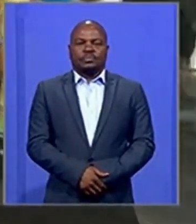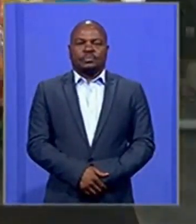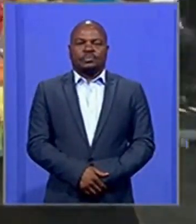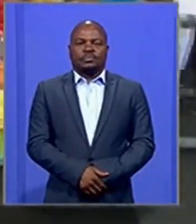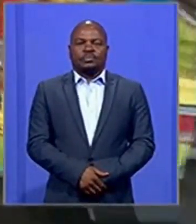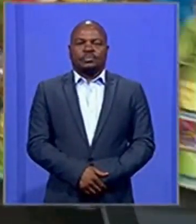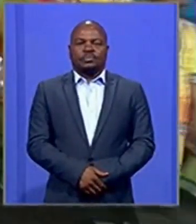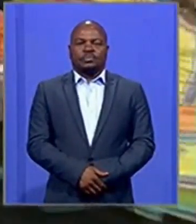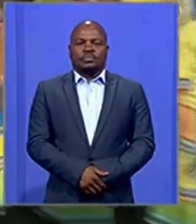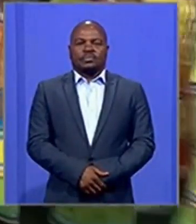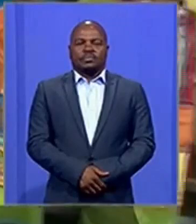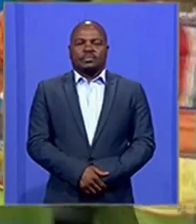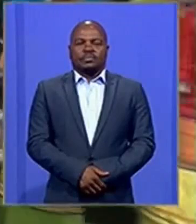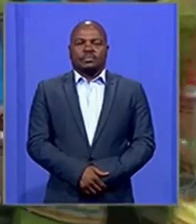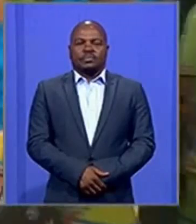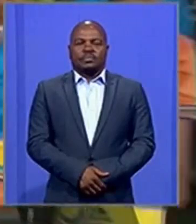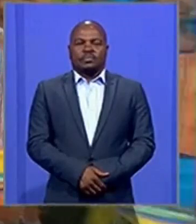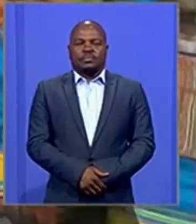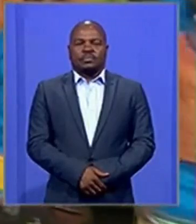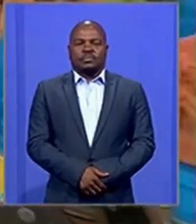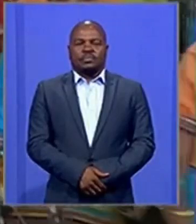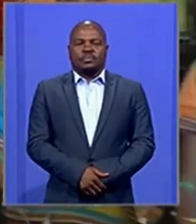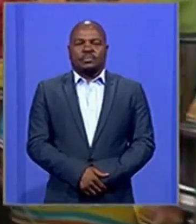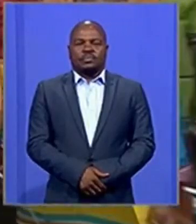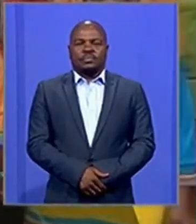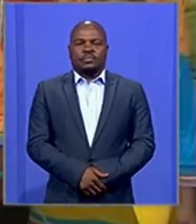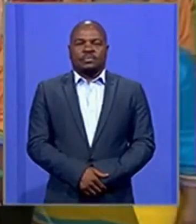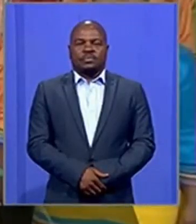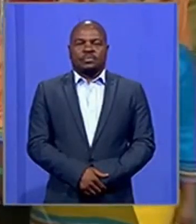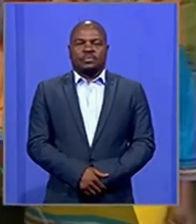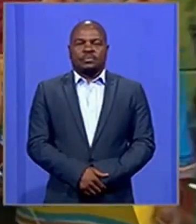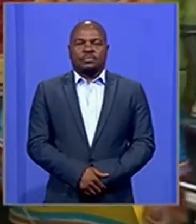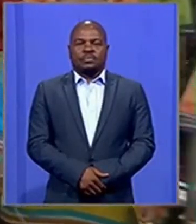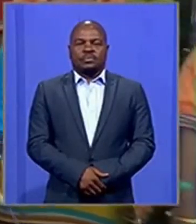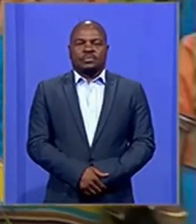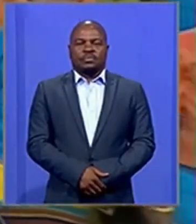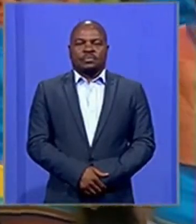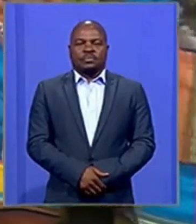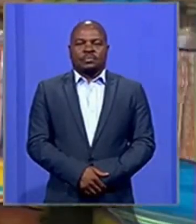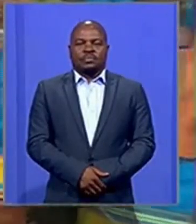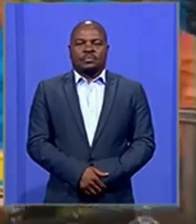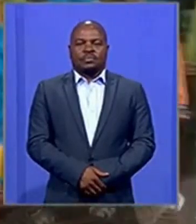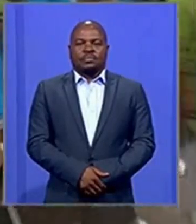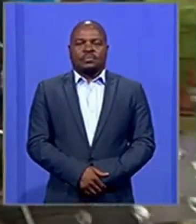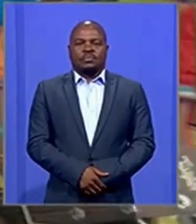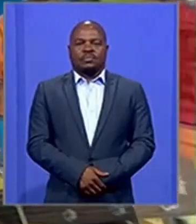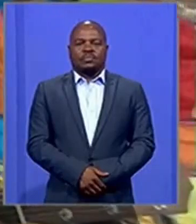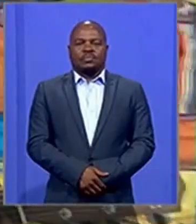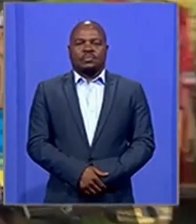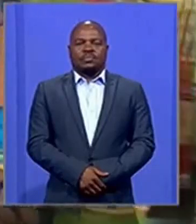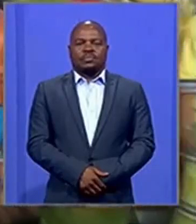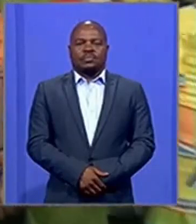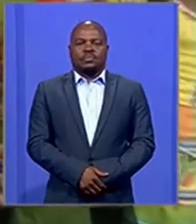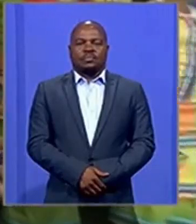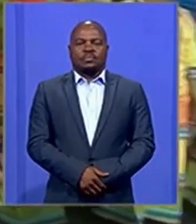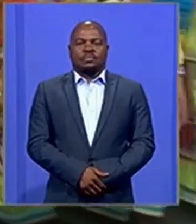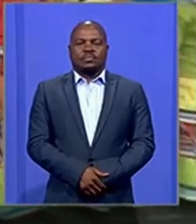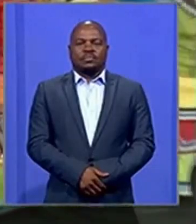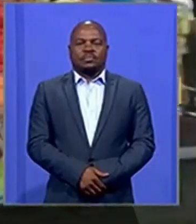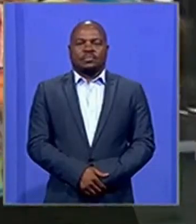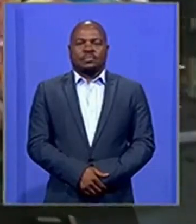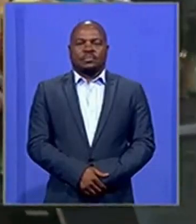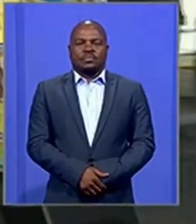Nelson Mandela, Dada Madiba, father of the